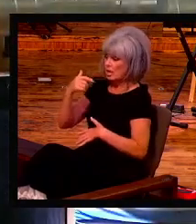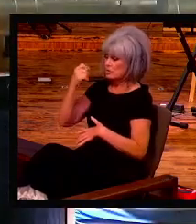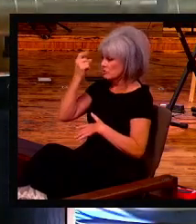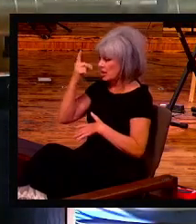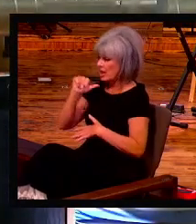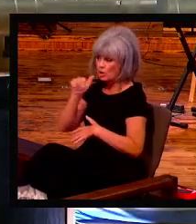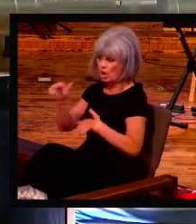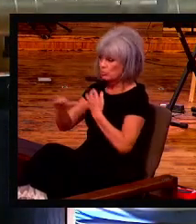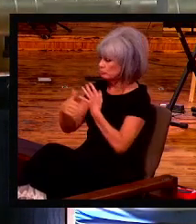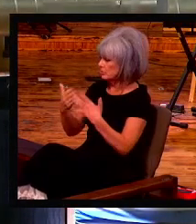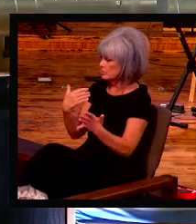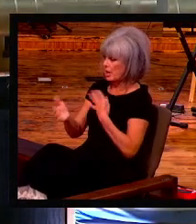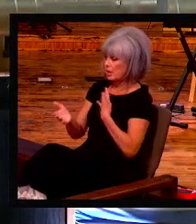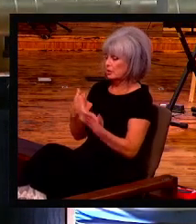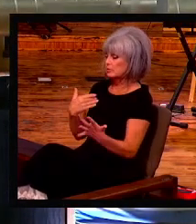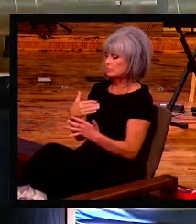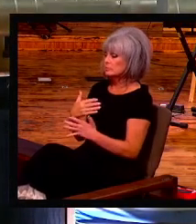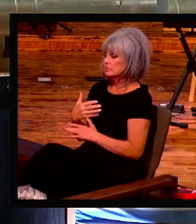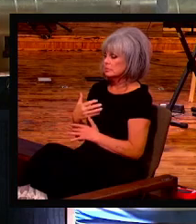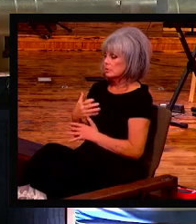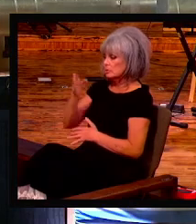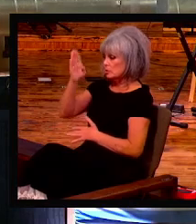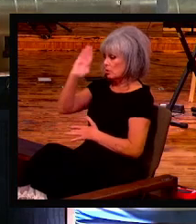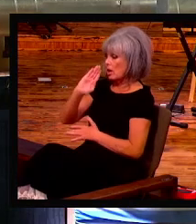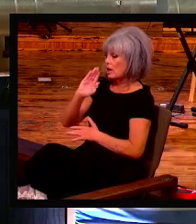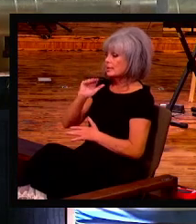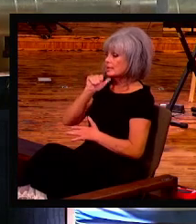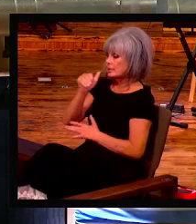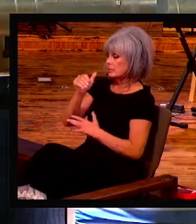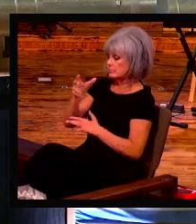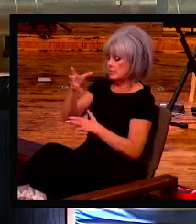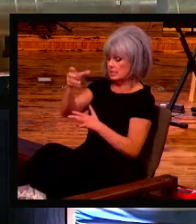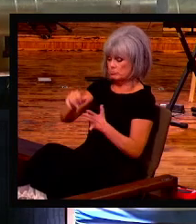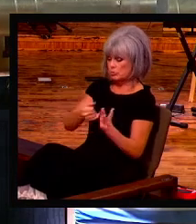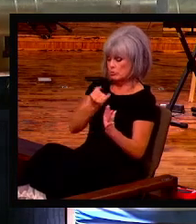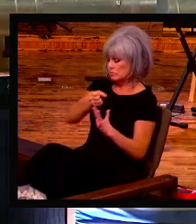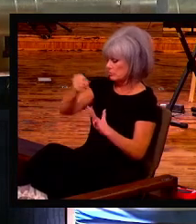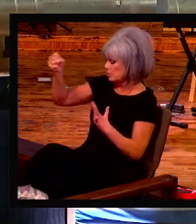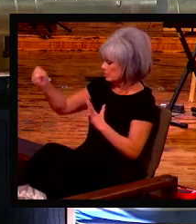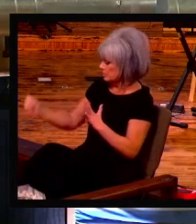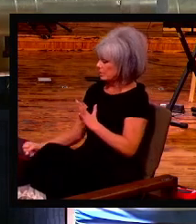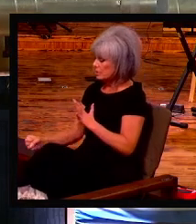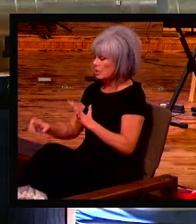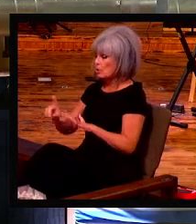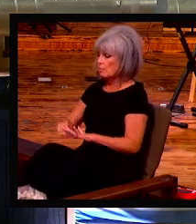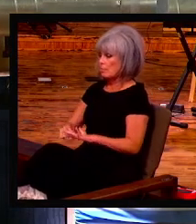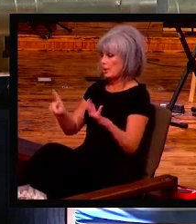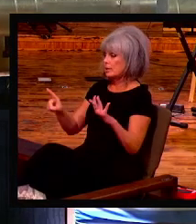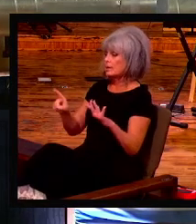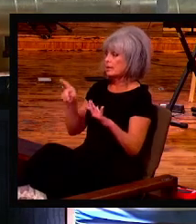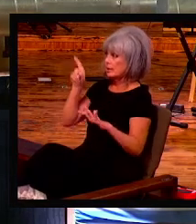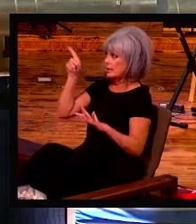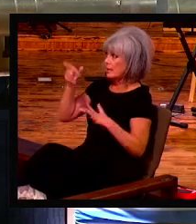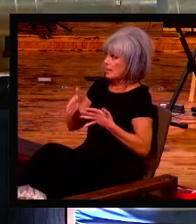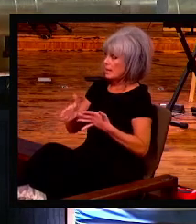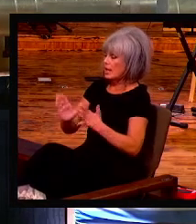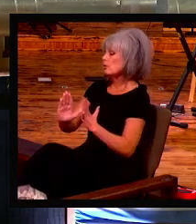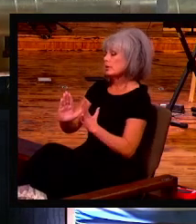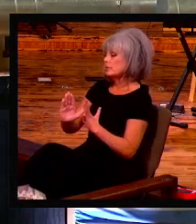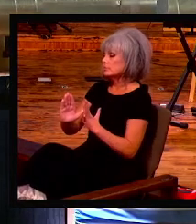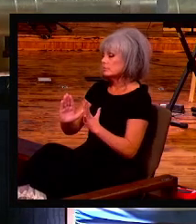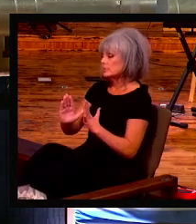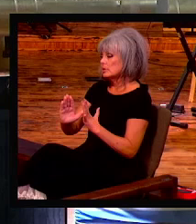God didn't throw him in the pit, but God allowed it because there was a bigger purpose. So whatever your pit is, just think about it for a